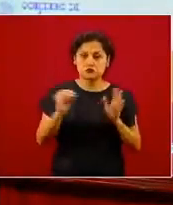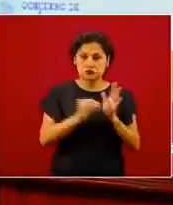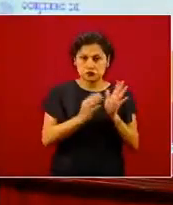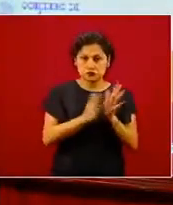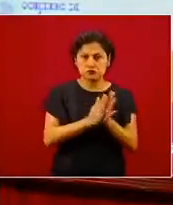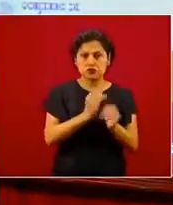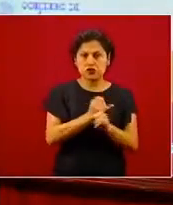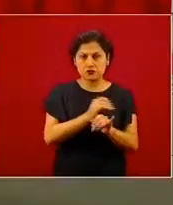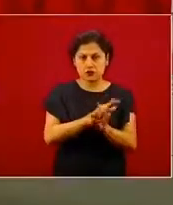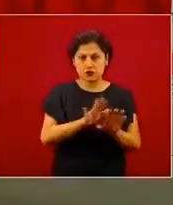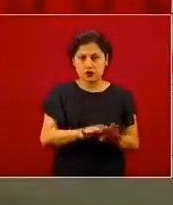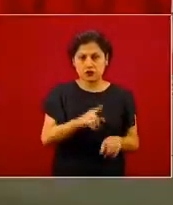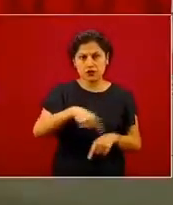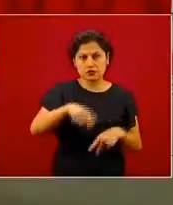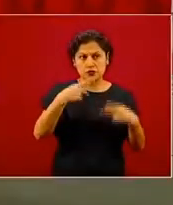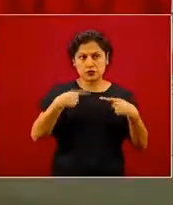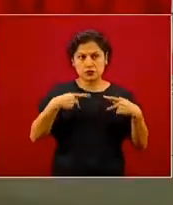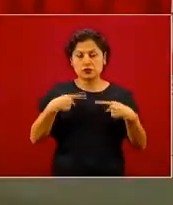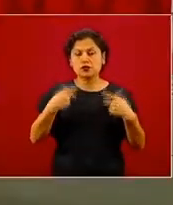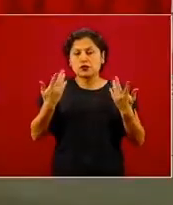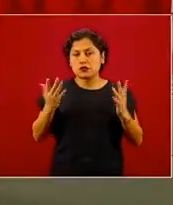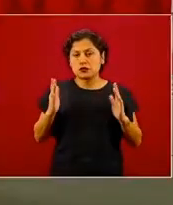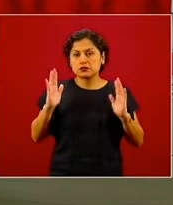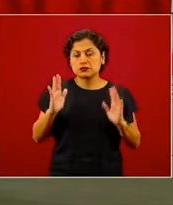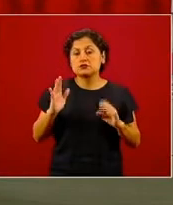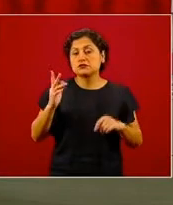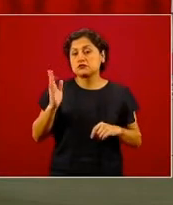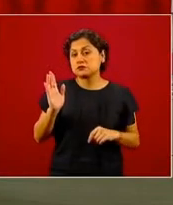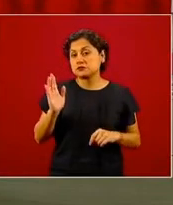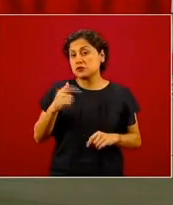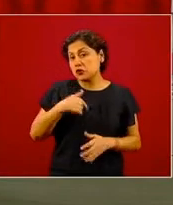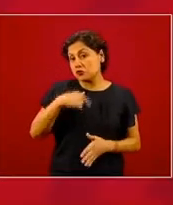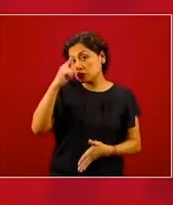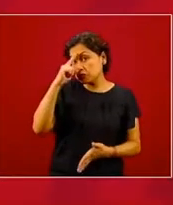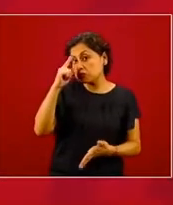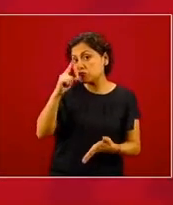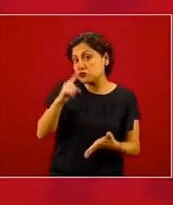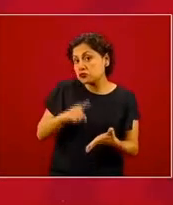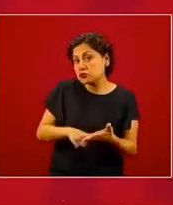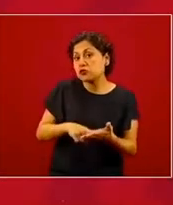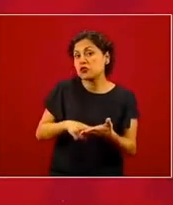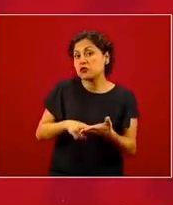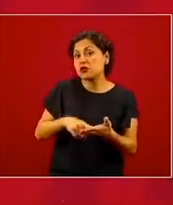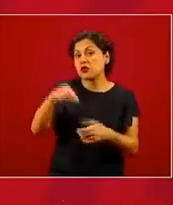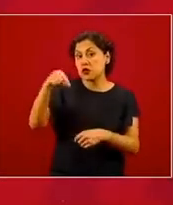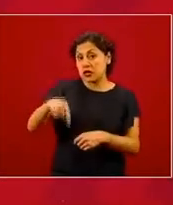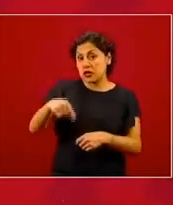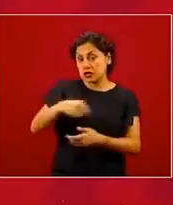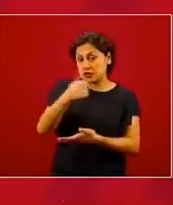data, because they are the ones that are carrying out those actions.